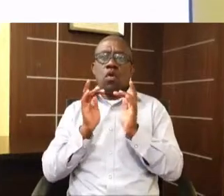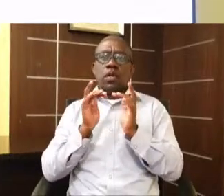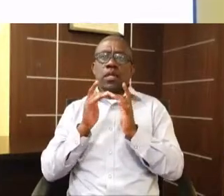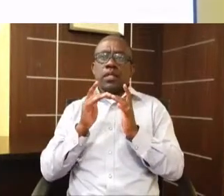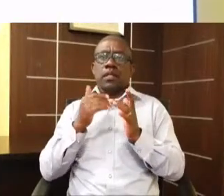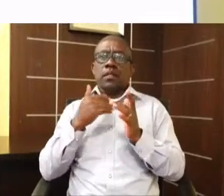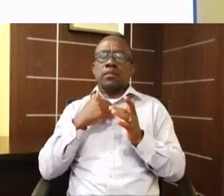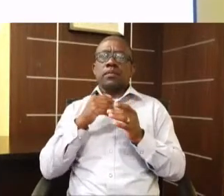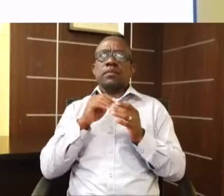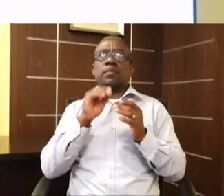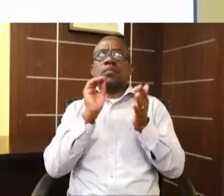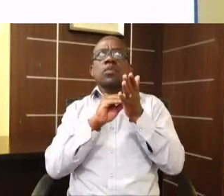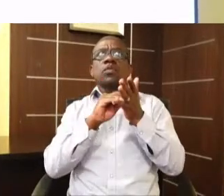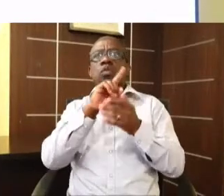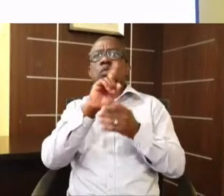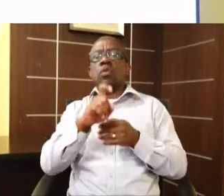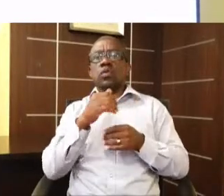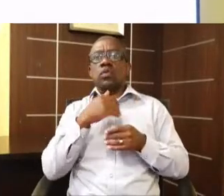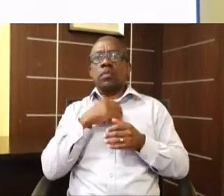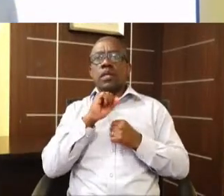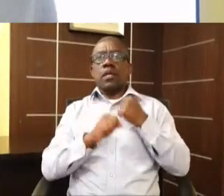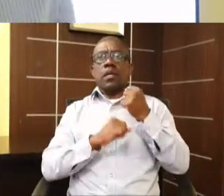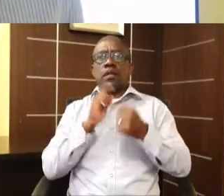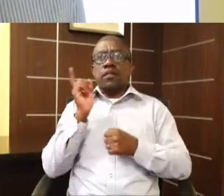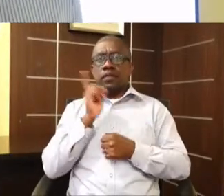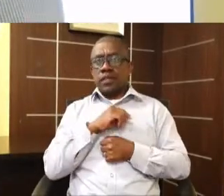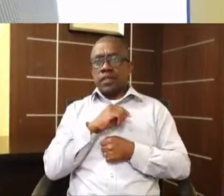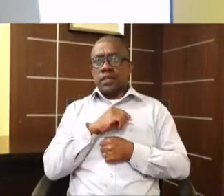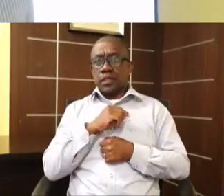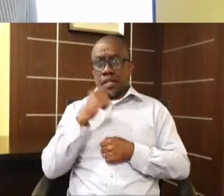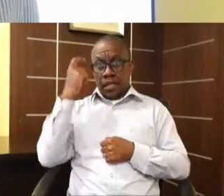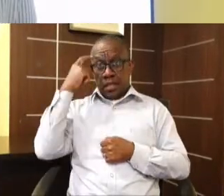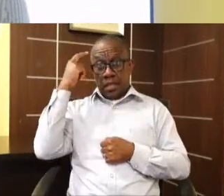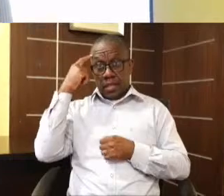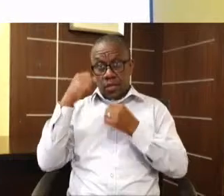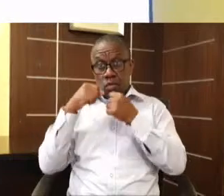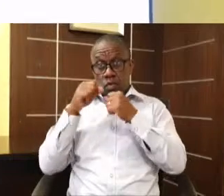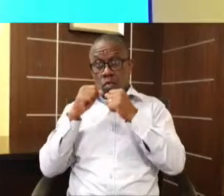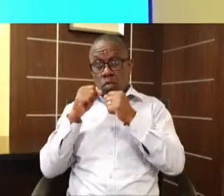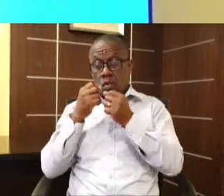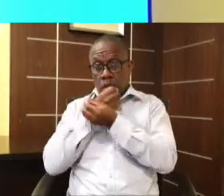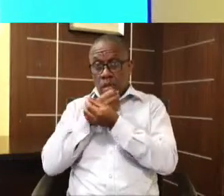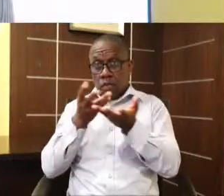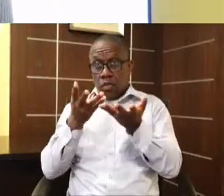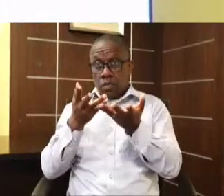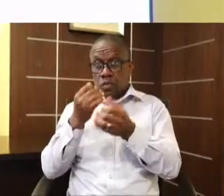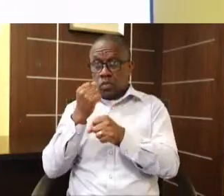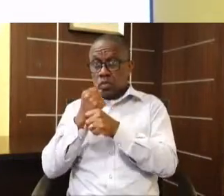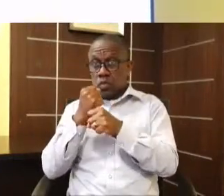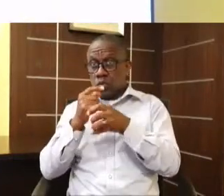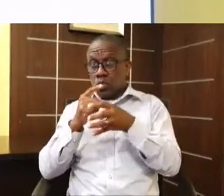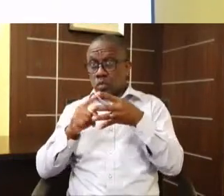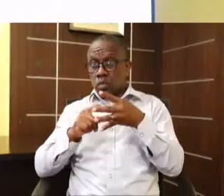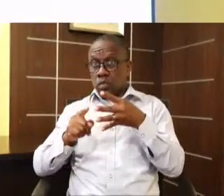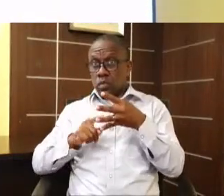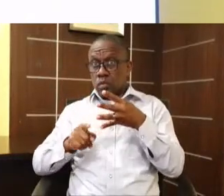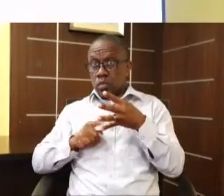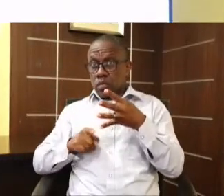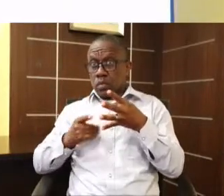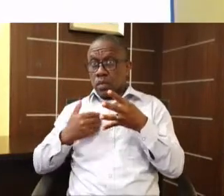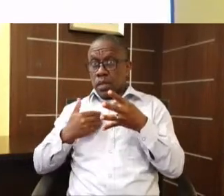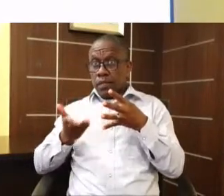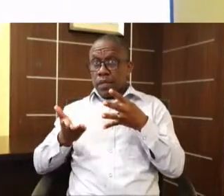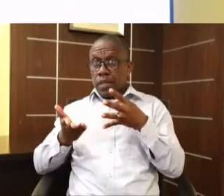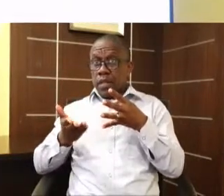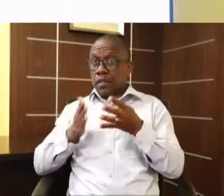been raped, what do I do? But do you think Google is actually going to provide you with information on what you're supposed to do when you're raped? It's